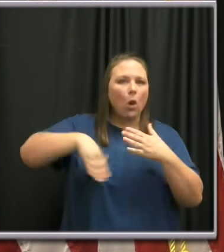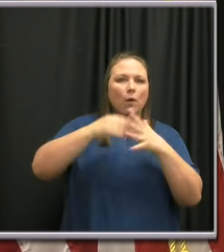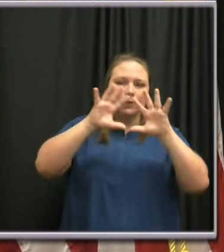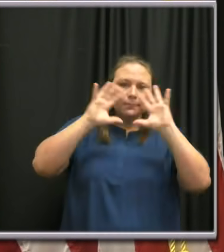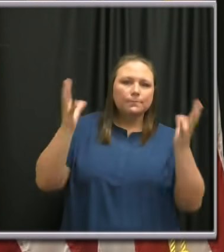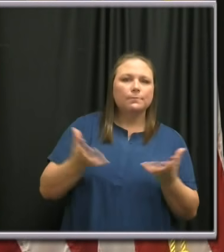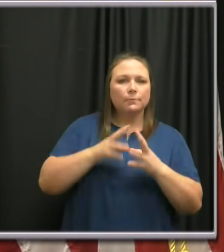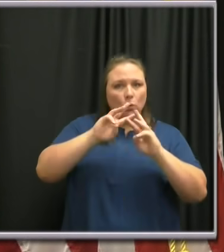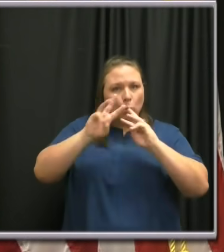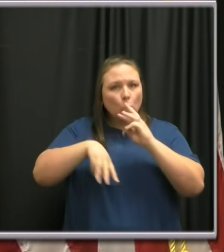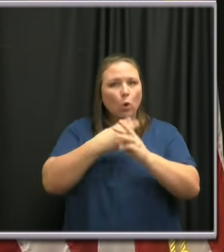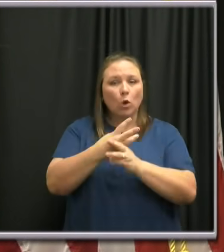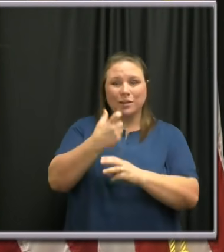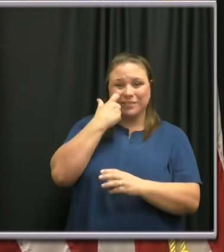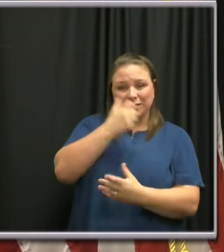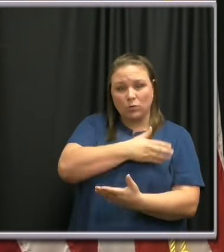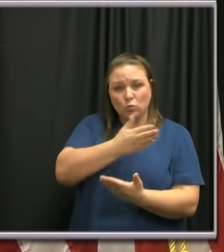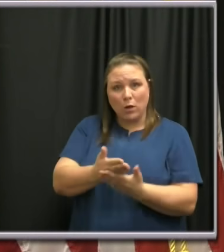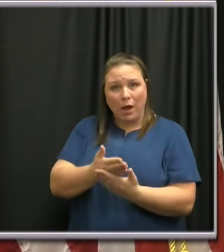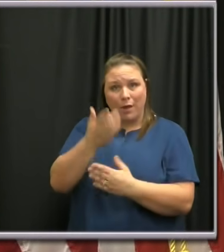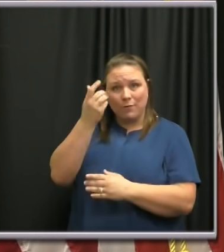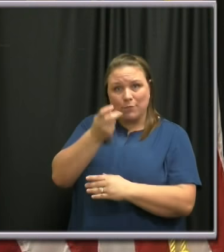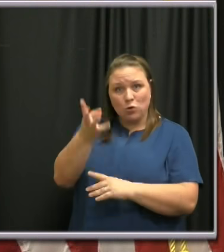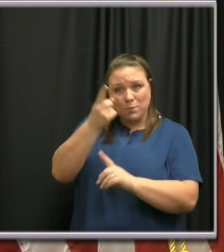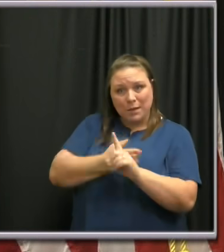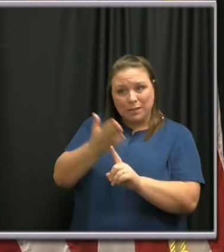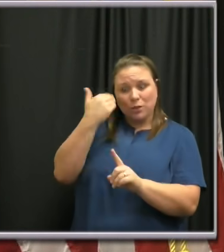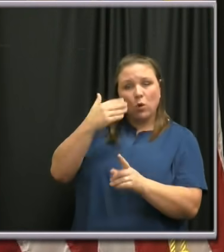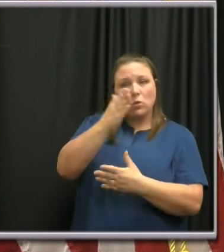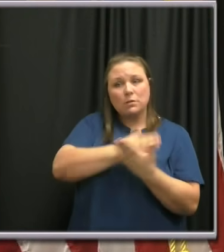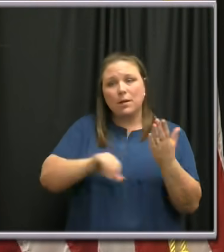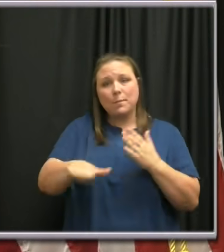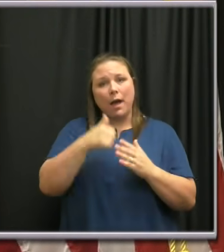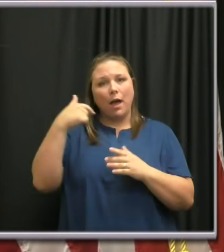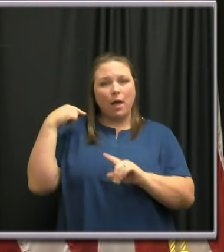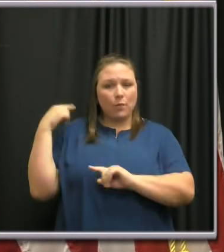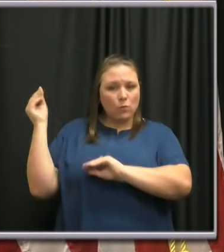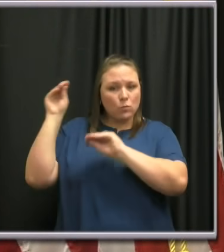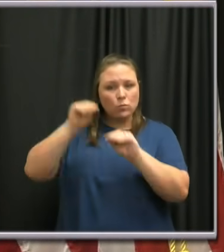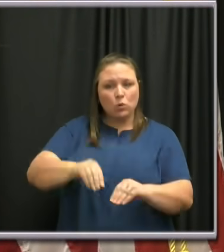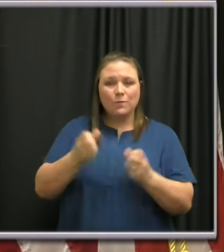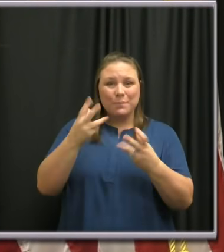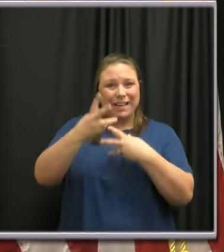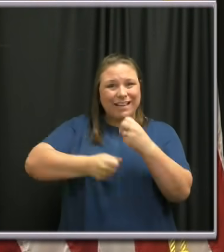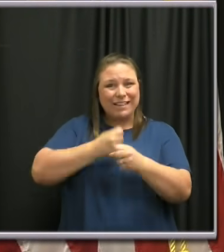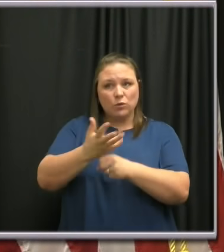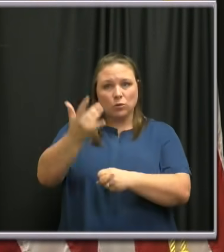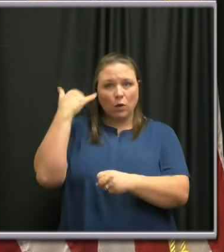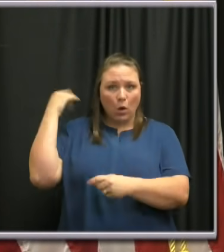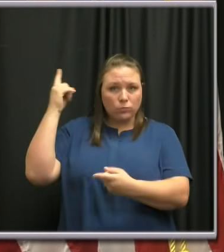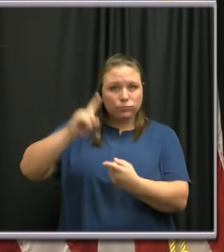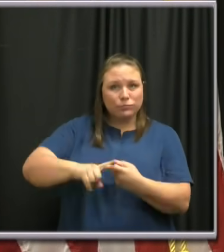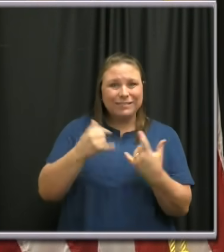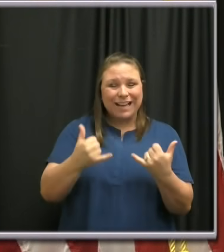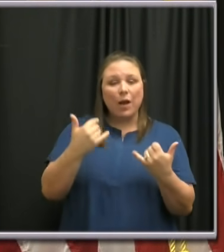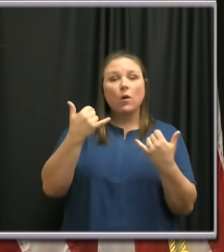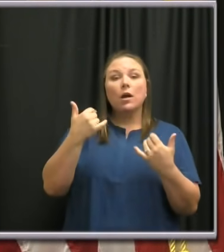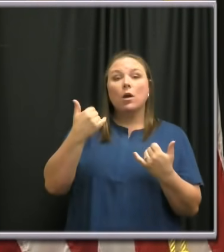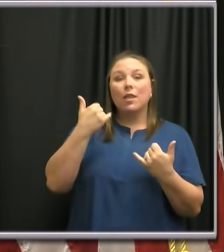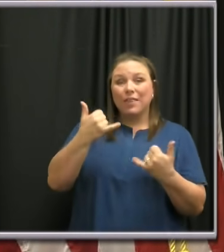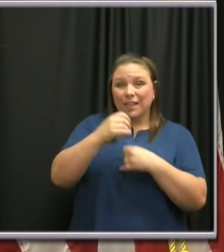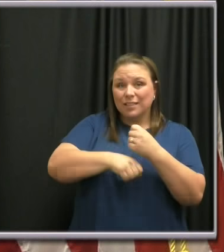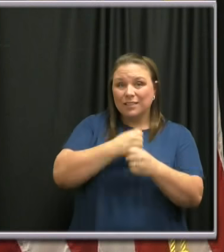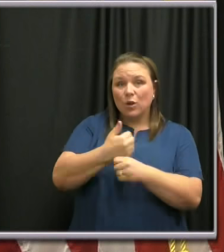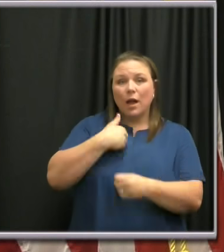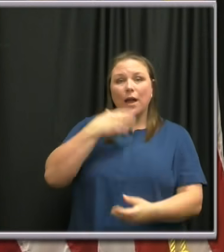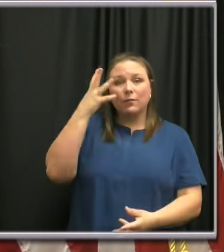world. Some arrived just a few months ago. Others have been here for many decades. This year, more than 130 languages were spoken in